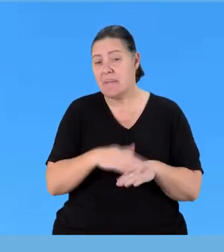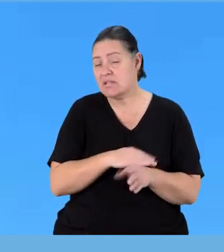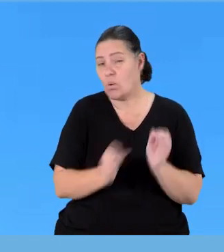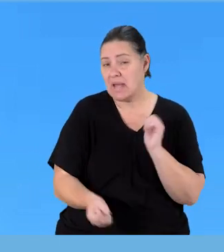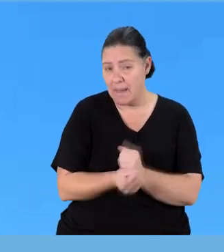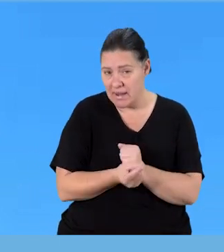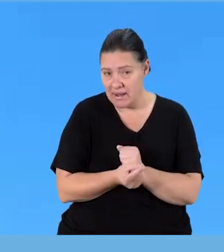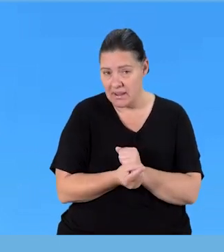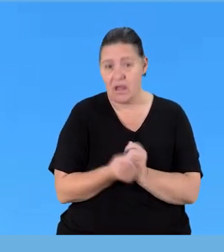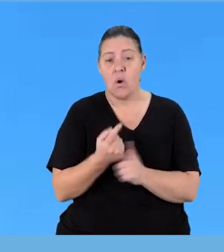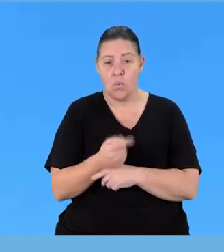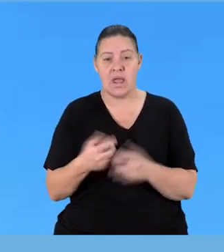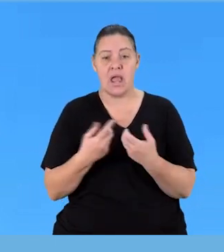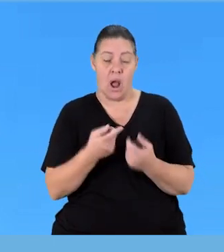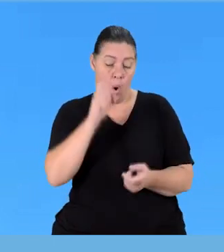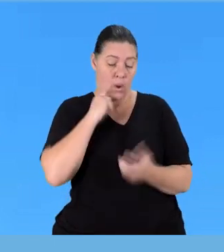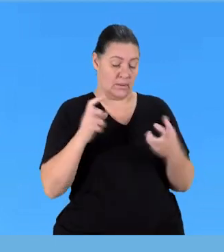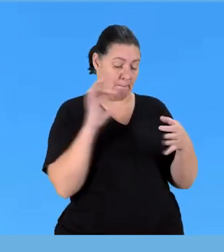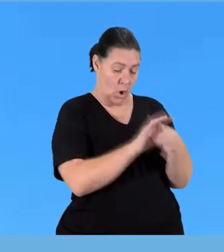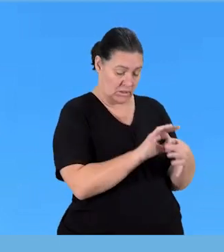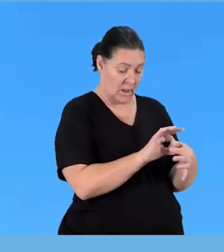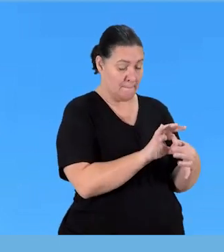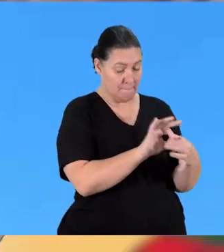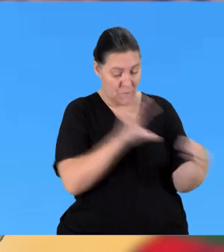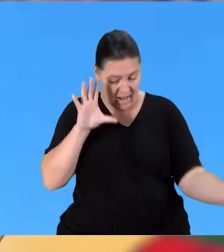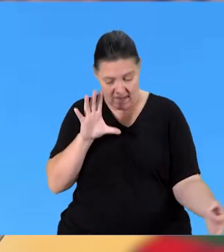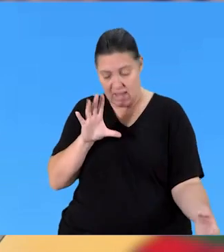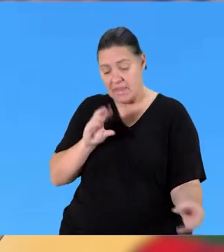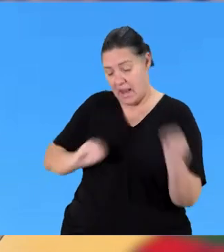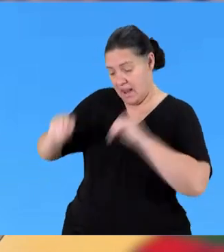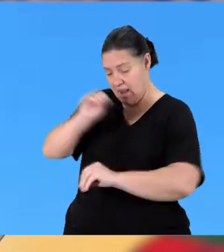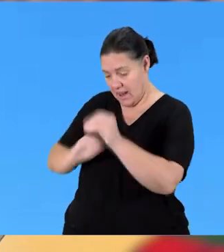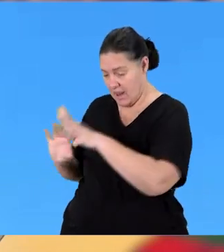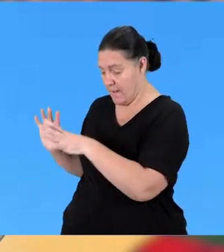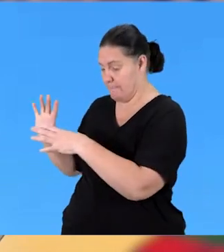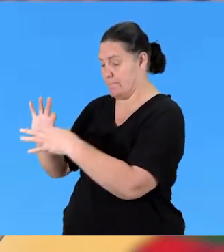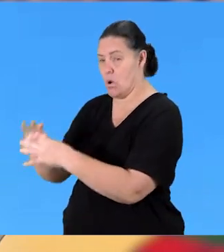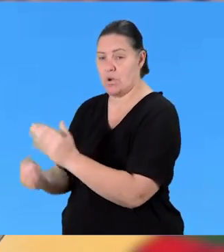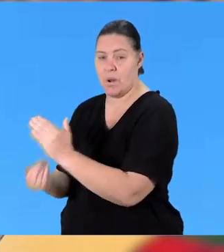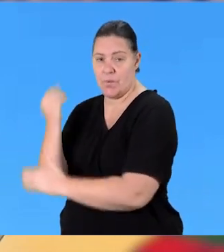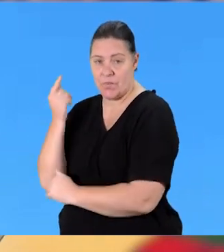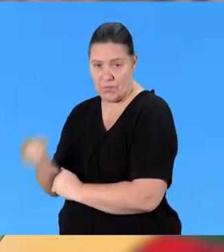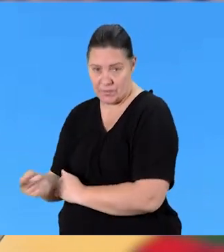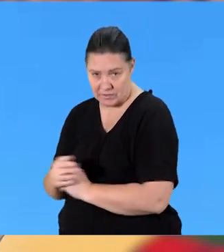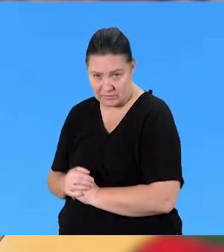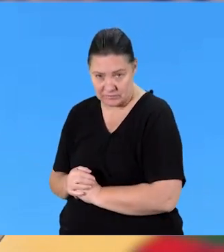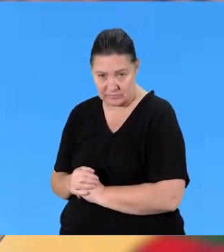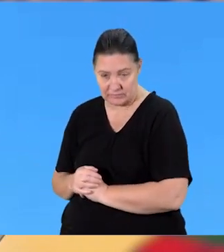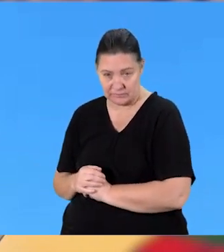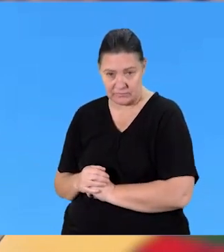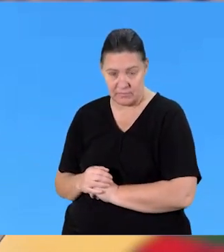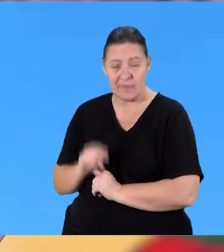basically what happens in a chemical reaction, we are breaking the existing bonds and then rearranging the atoms that were there at the beginning of the